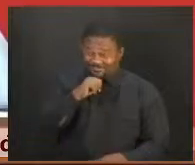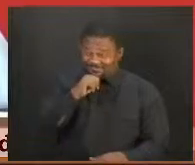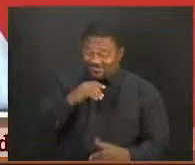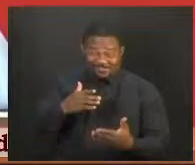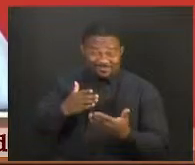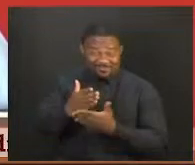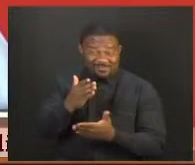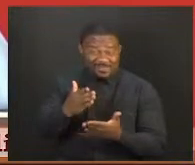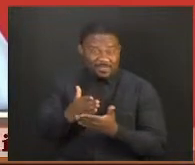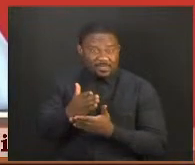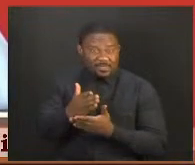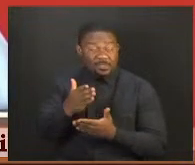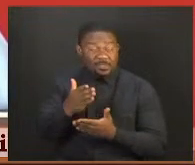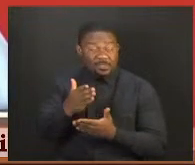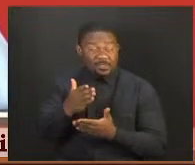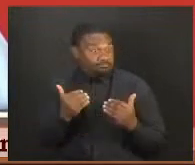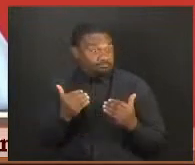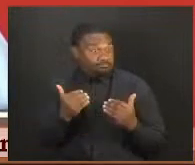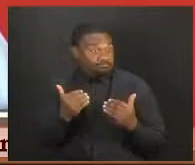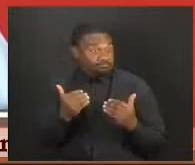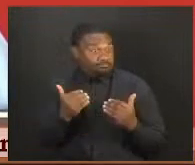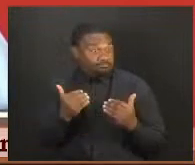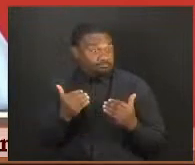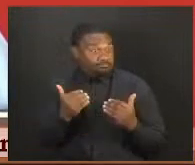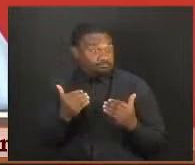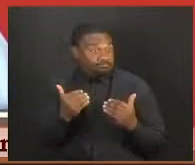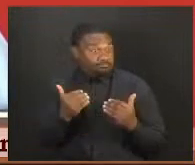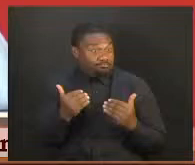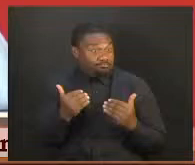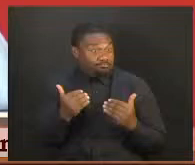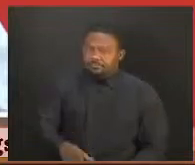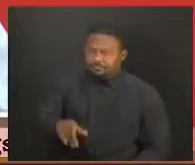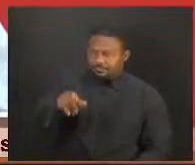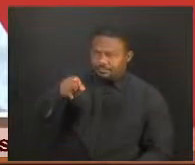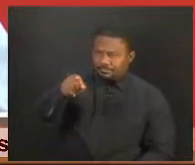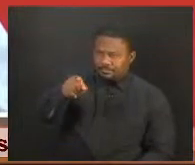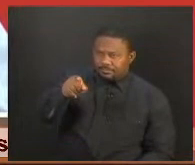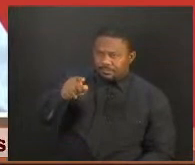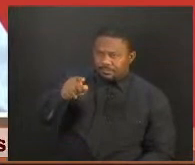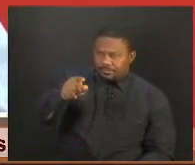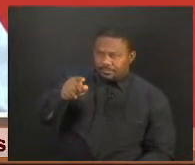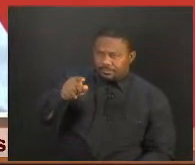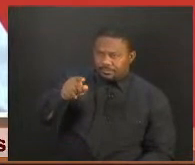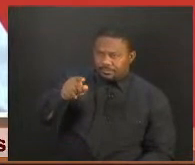Yes, can we proceed? Yes, Minister for Energy